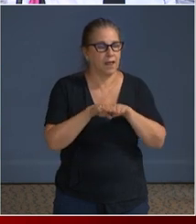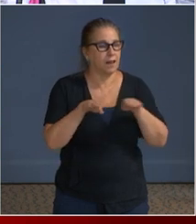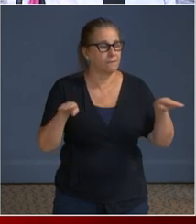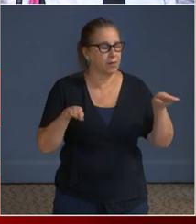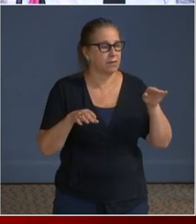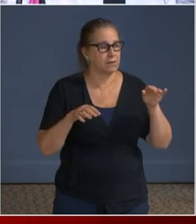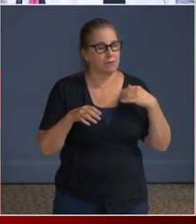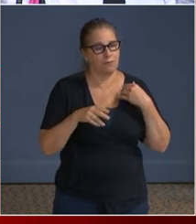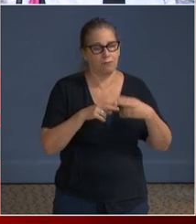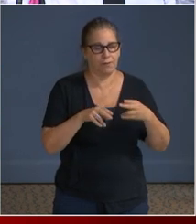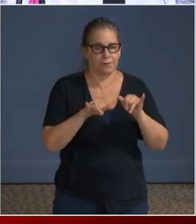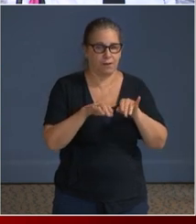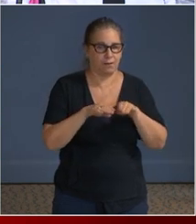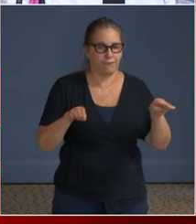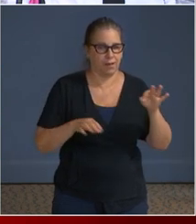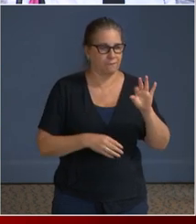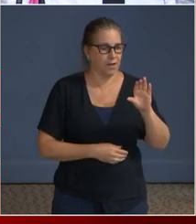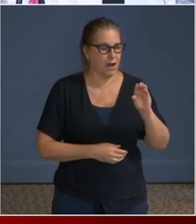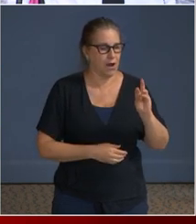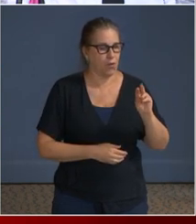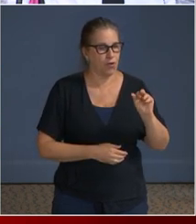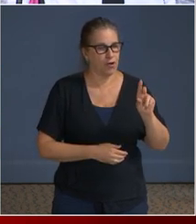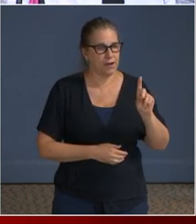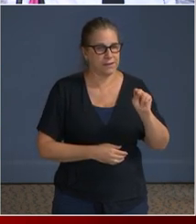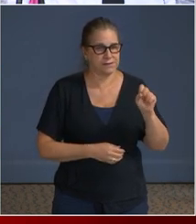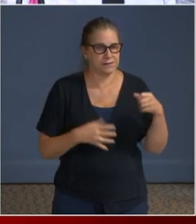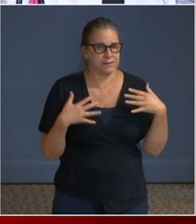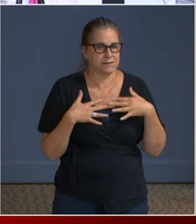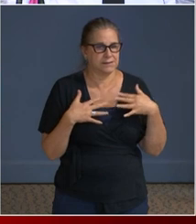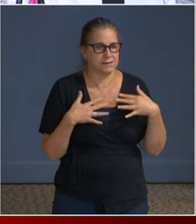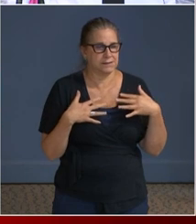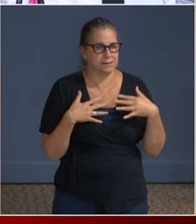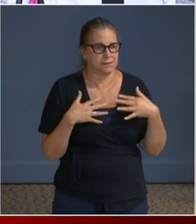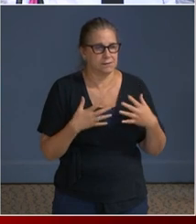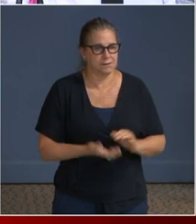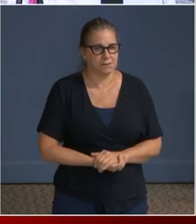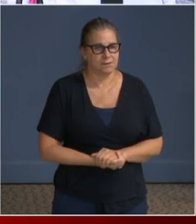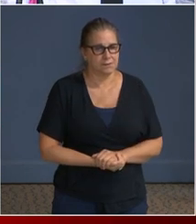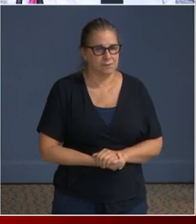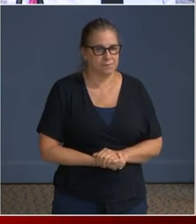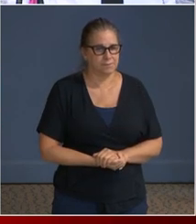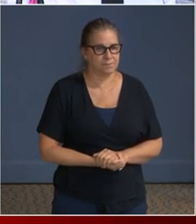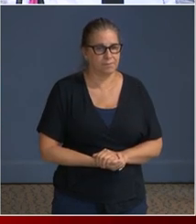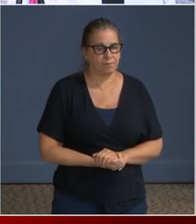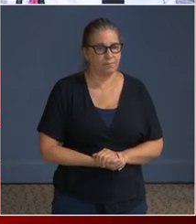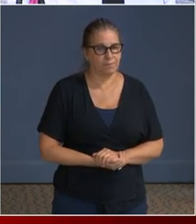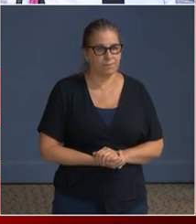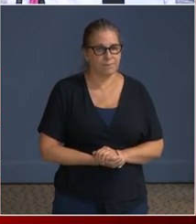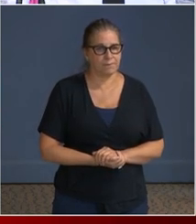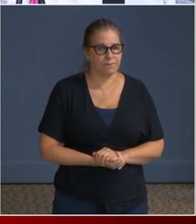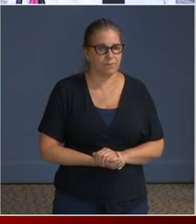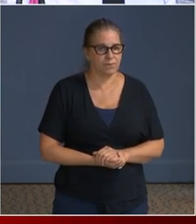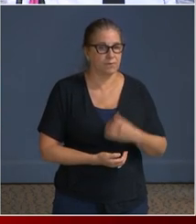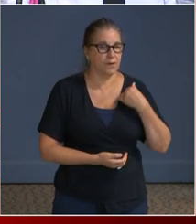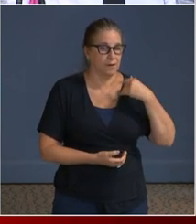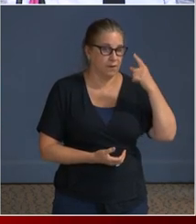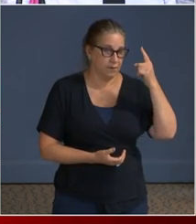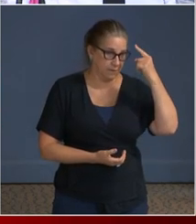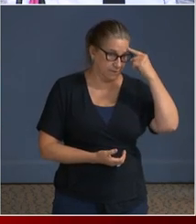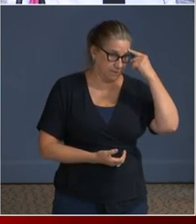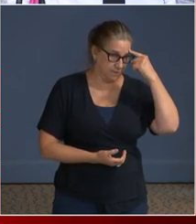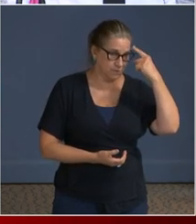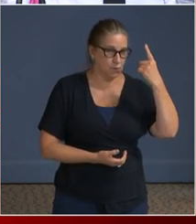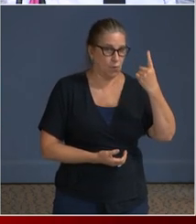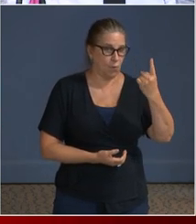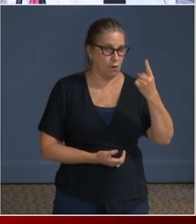have some information to suggest at least one of the shooters was a male, but we don't have all of the information on all of the shooters yet. But